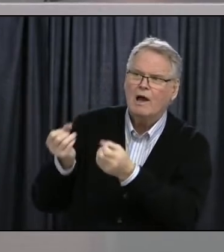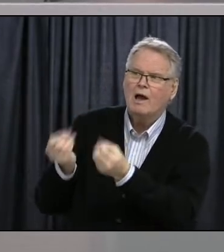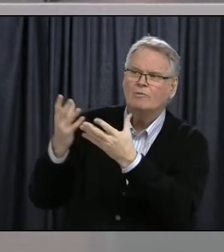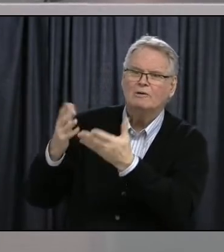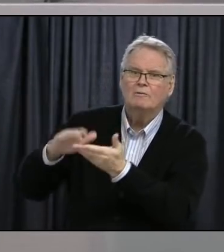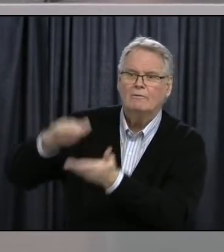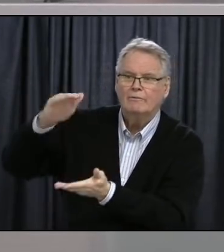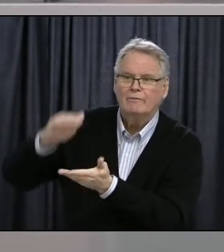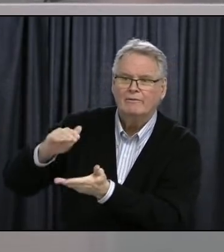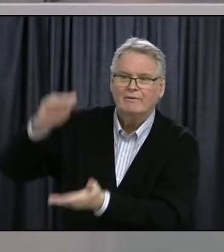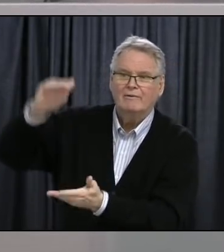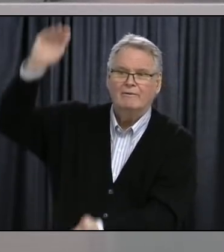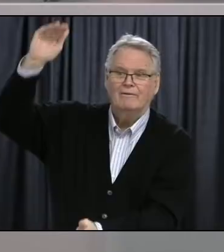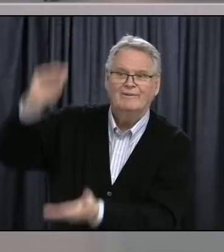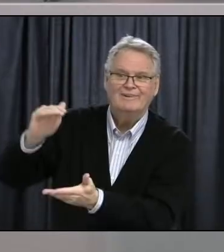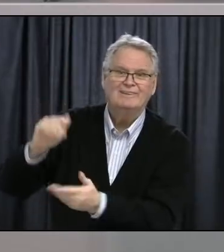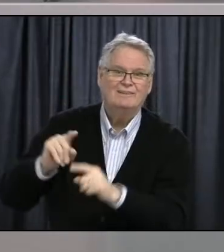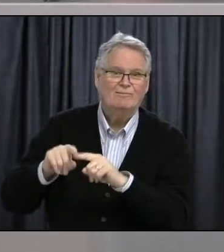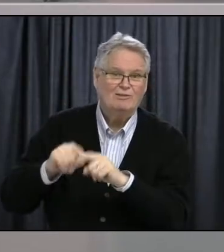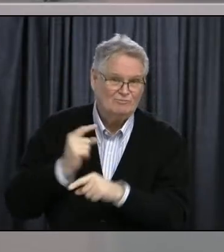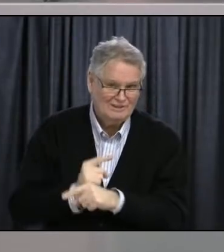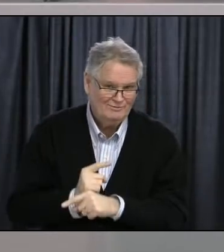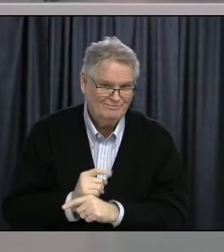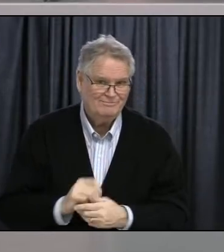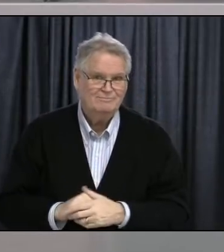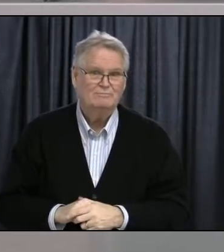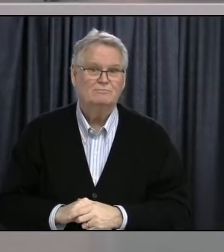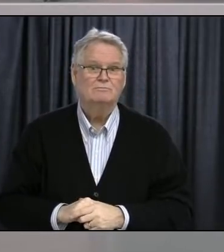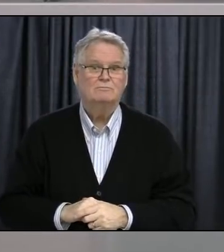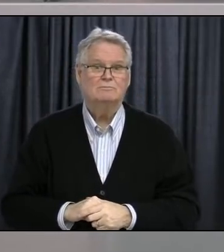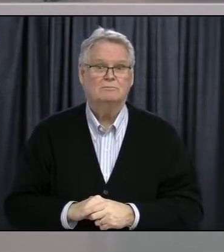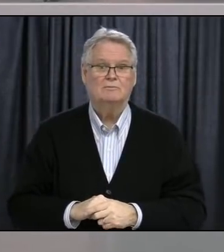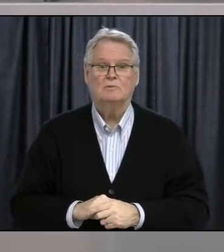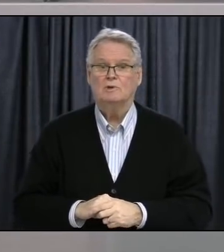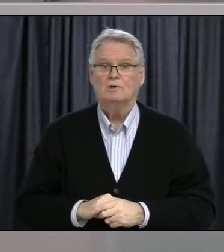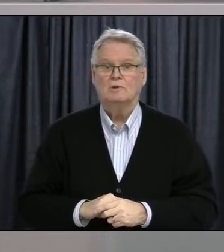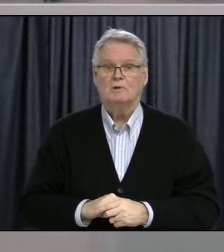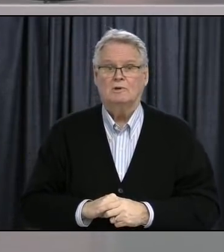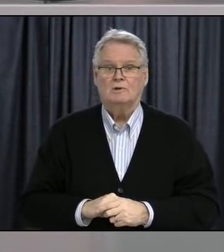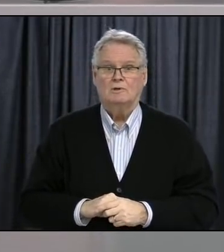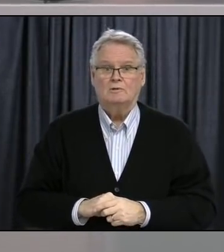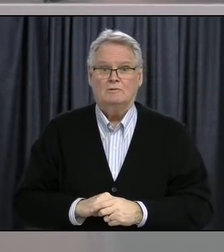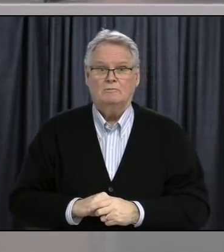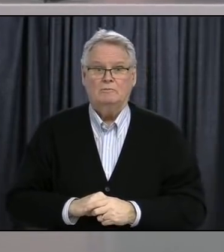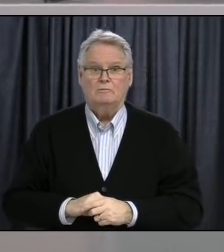we will be able to officially start with phase 2 in April?